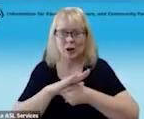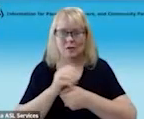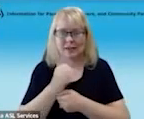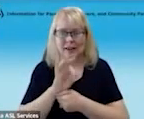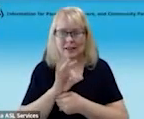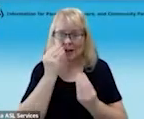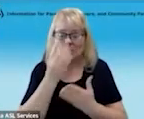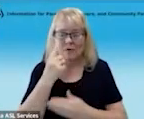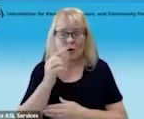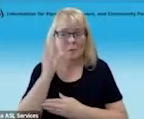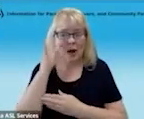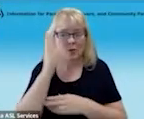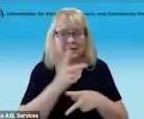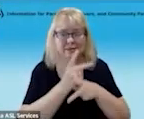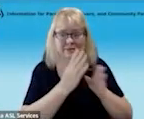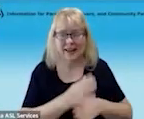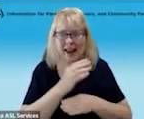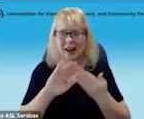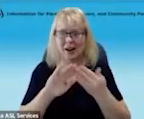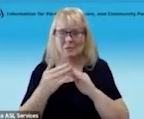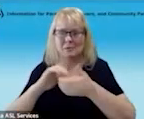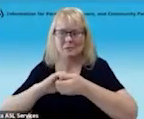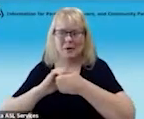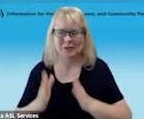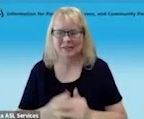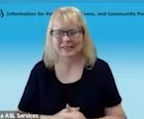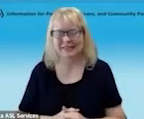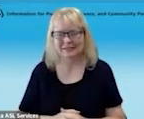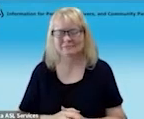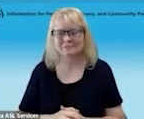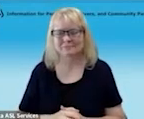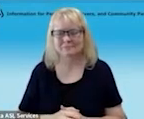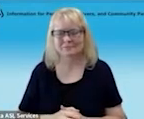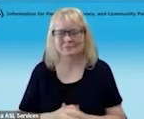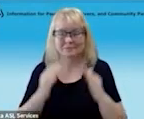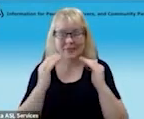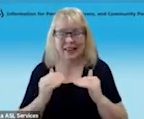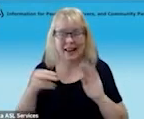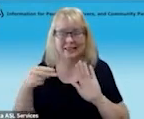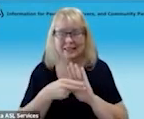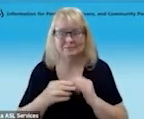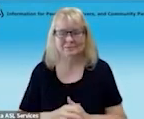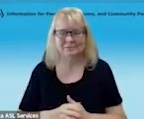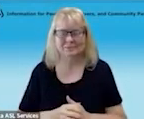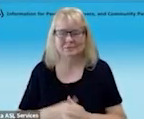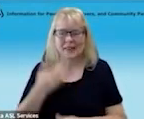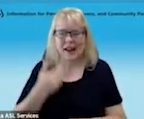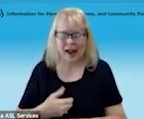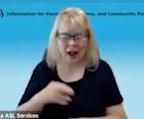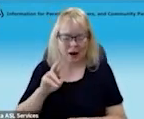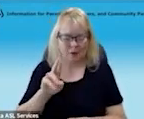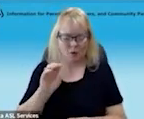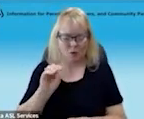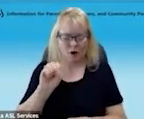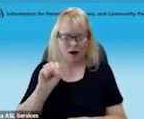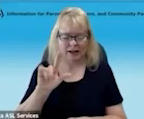Welcome all, and thank you for joining us for today's webinar, Protecting Our Children and Youth from COVID-19,